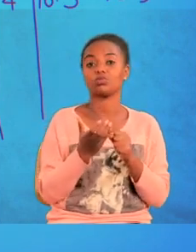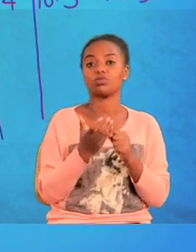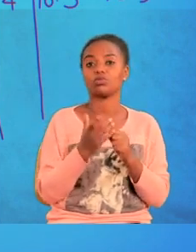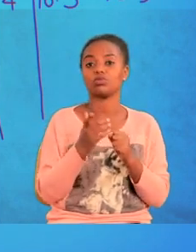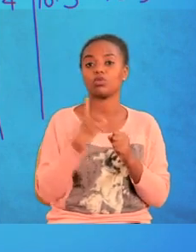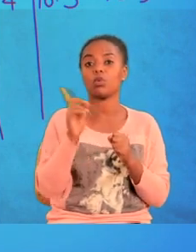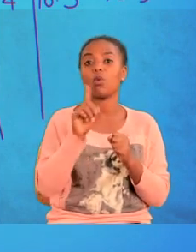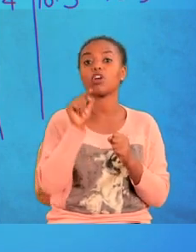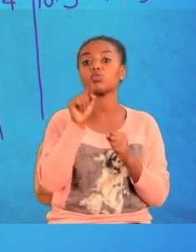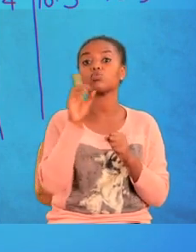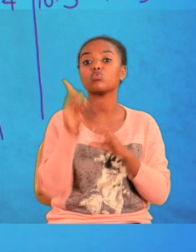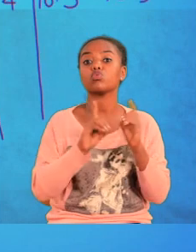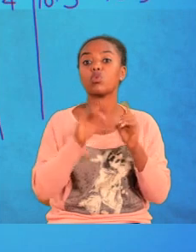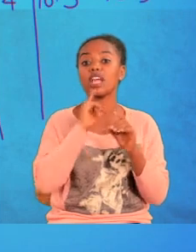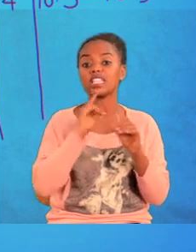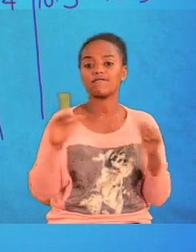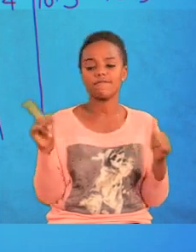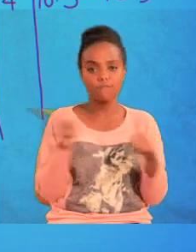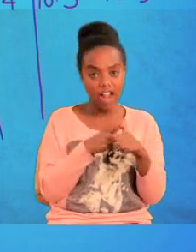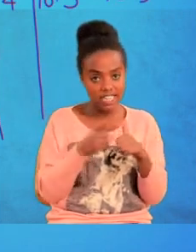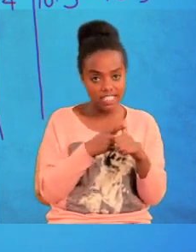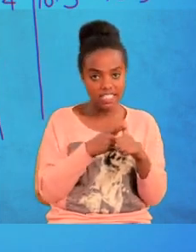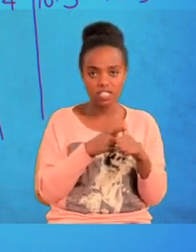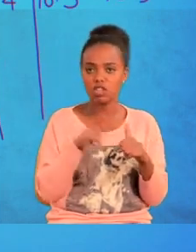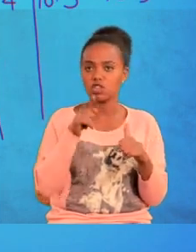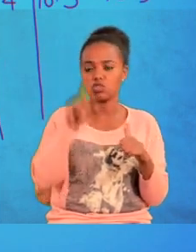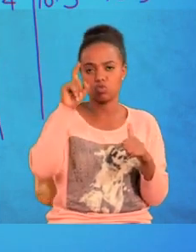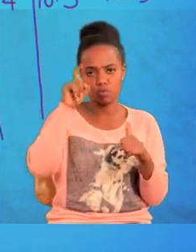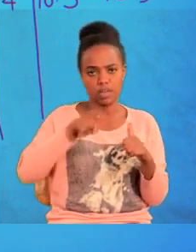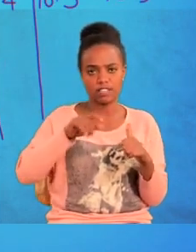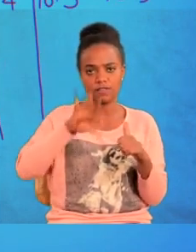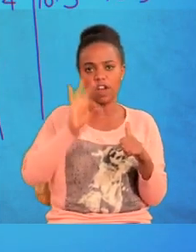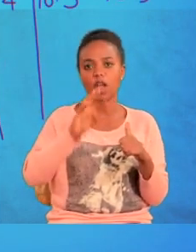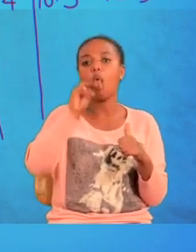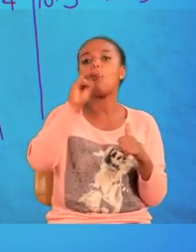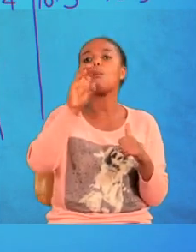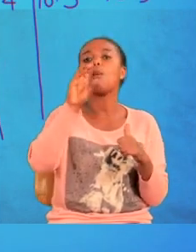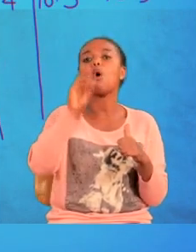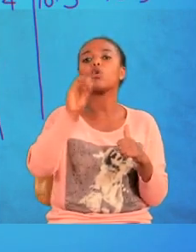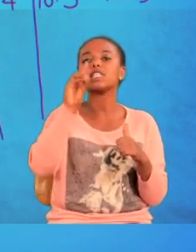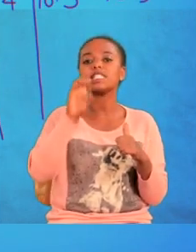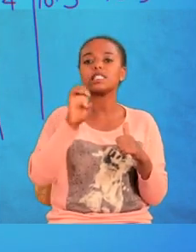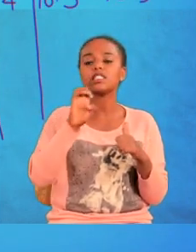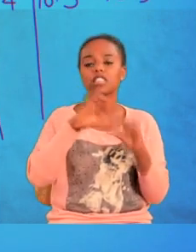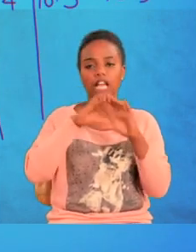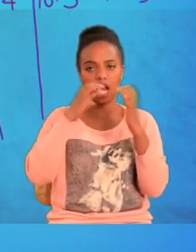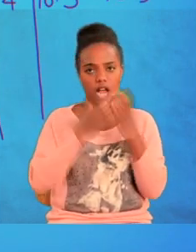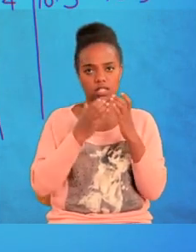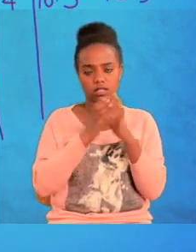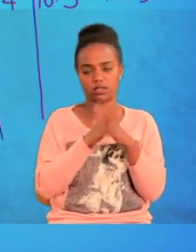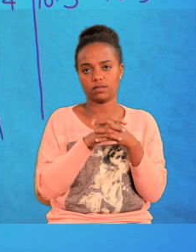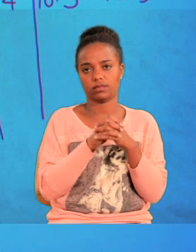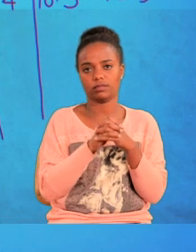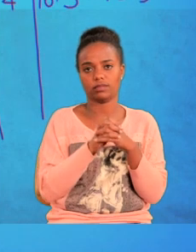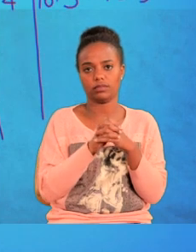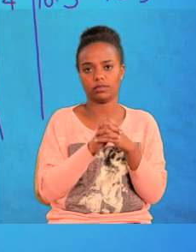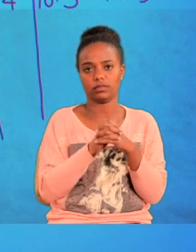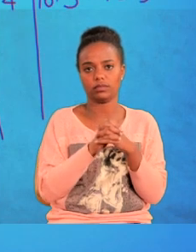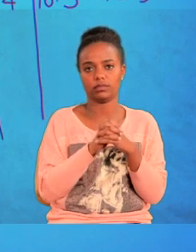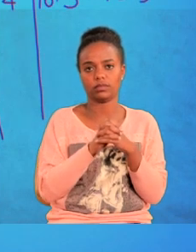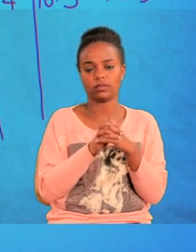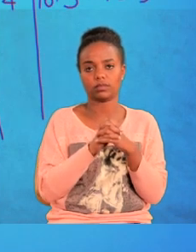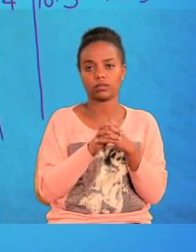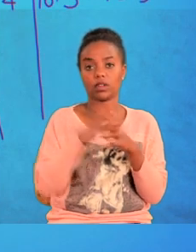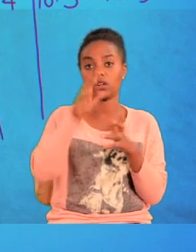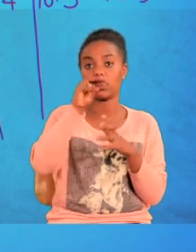what you do is first you need to find the modal class from this set, the modal class.